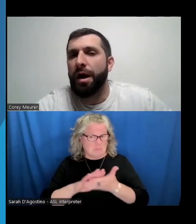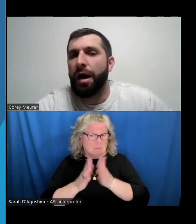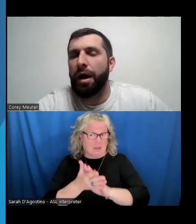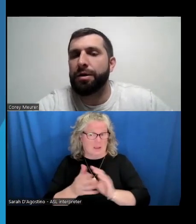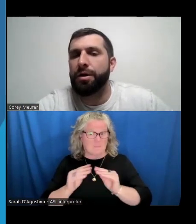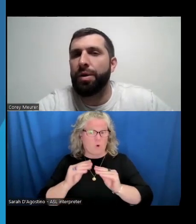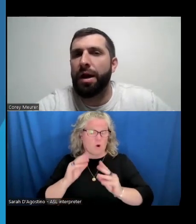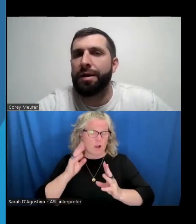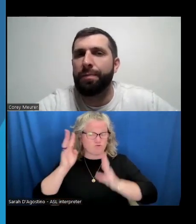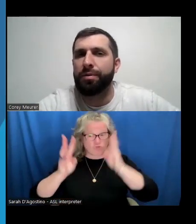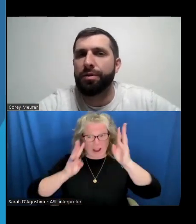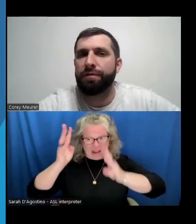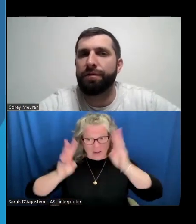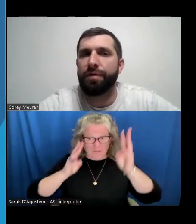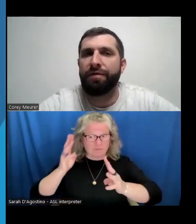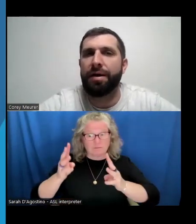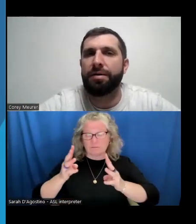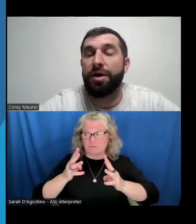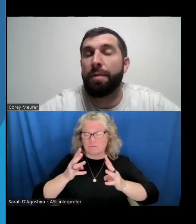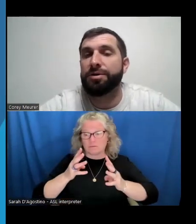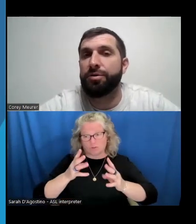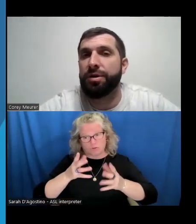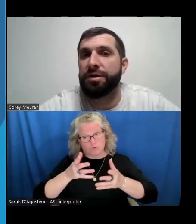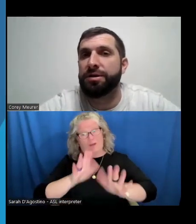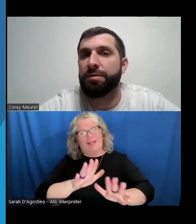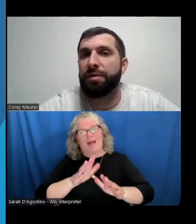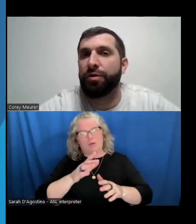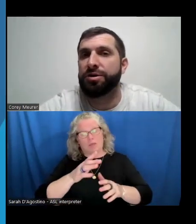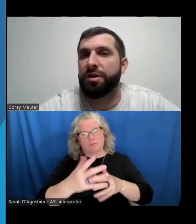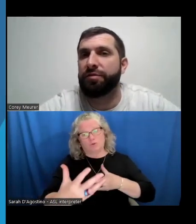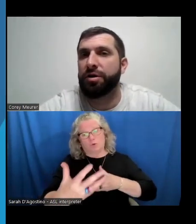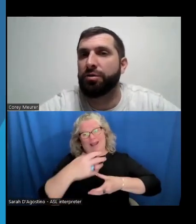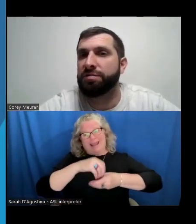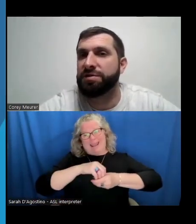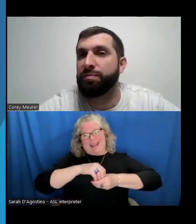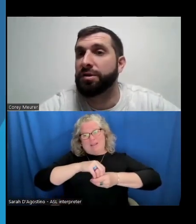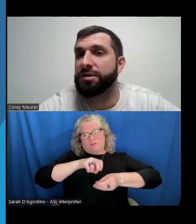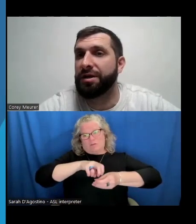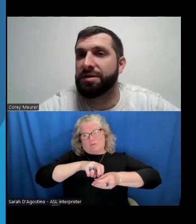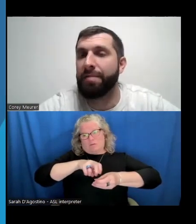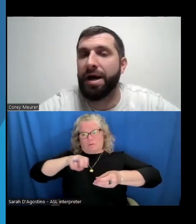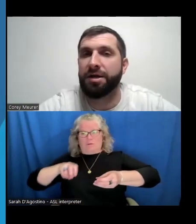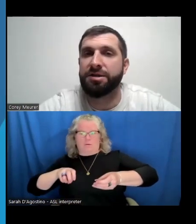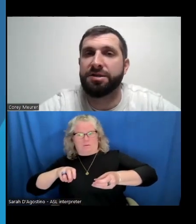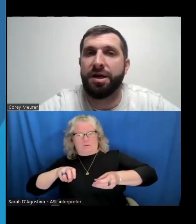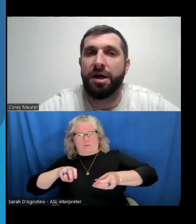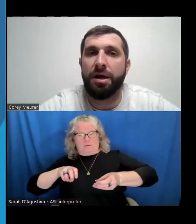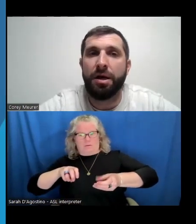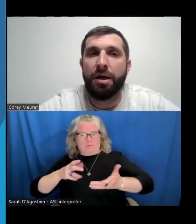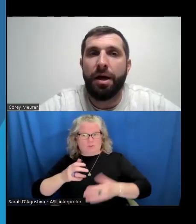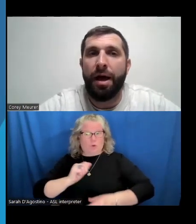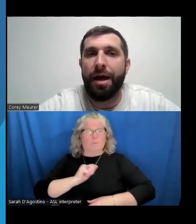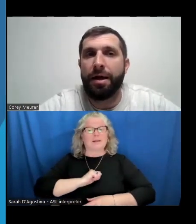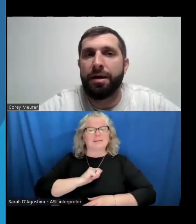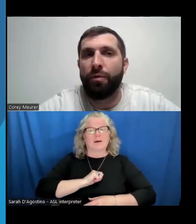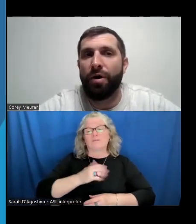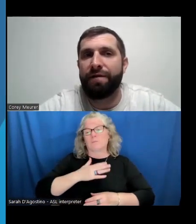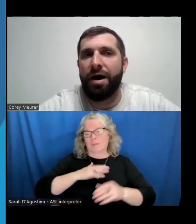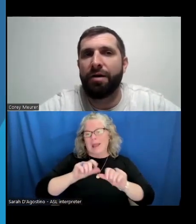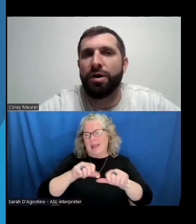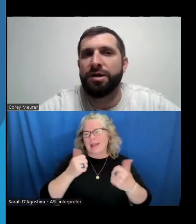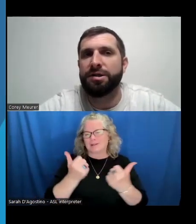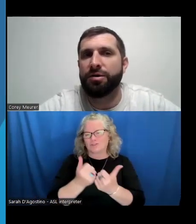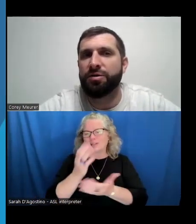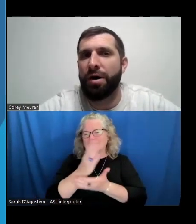engage? We had I've had the opportunity to be fortunate enough to coach some sports teams in my agency. And what